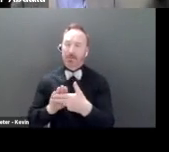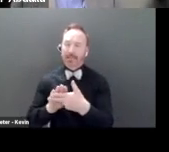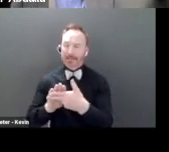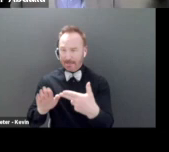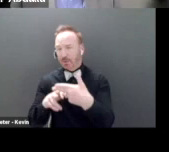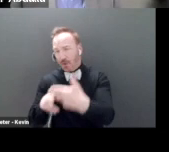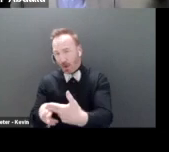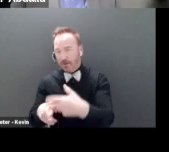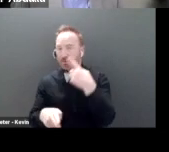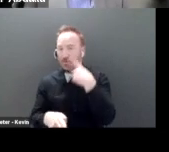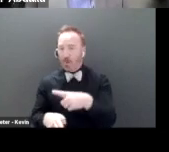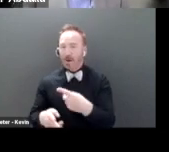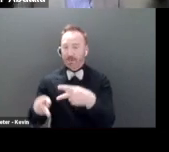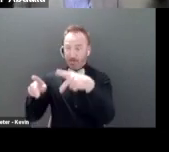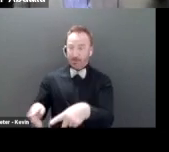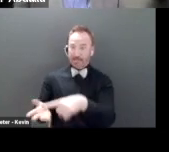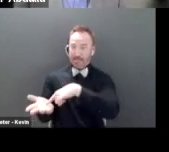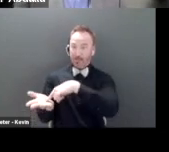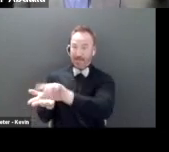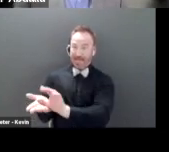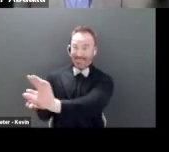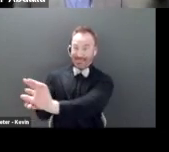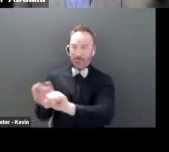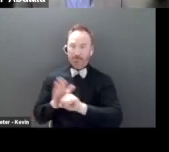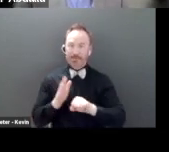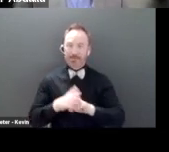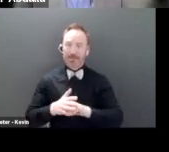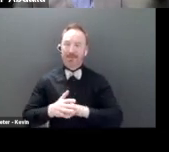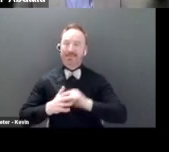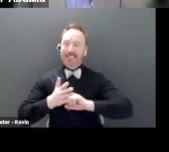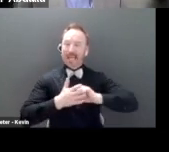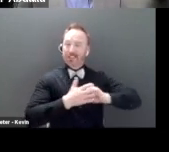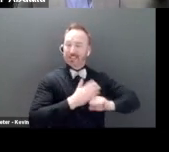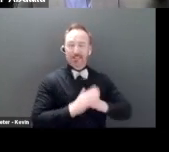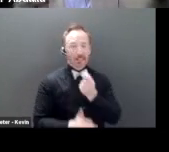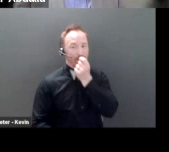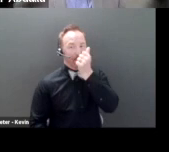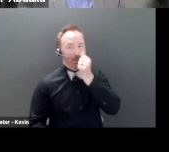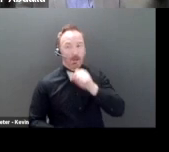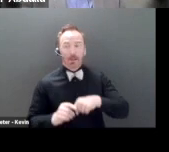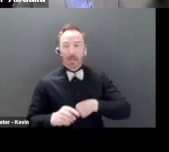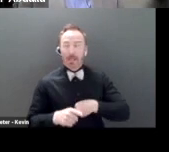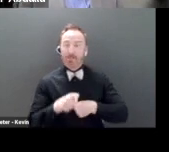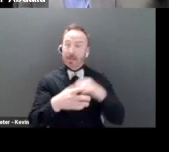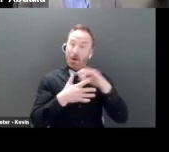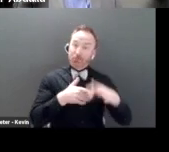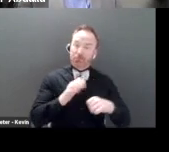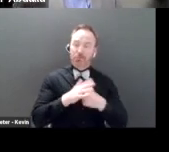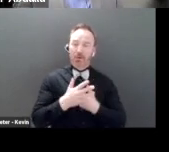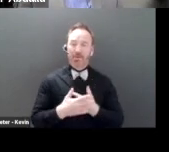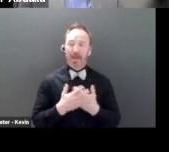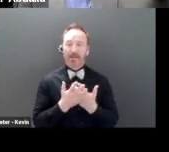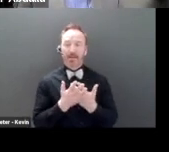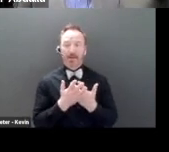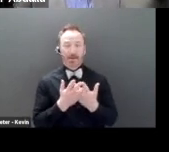very few deductions that the recipient can take against them. When they exercise the option, any increase in the value is